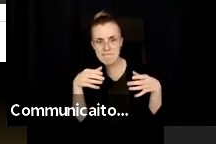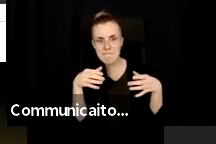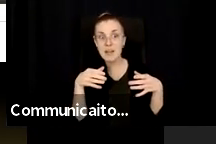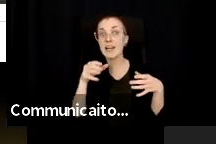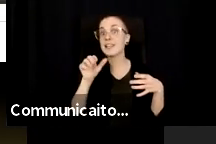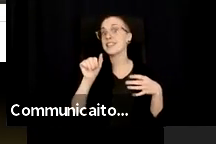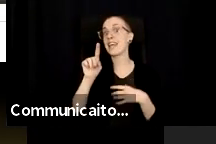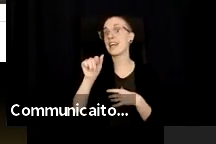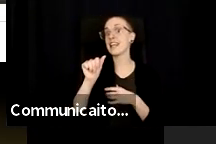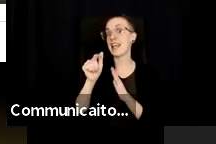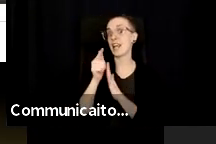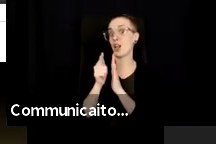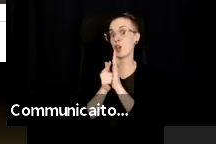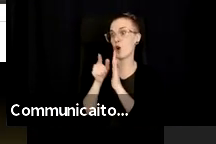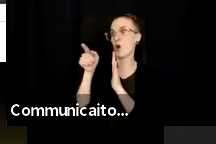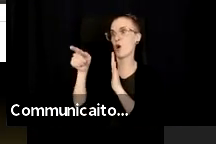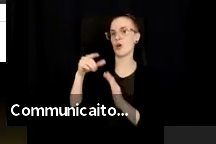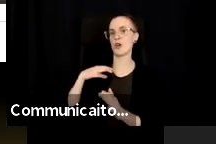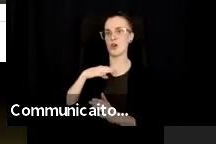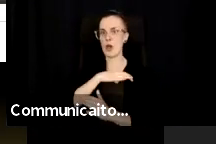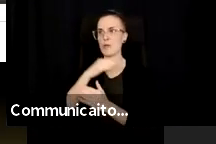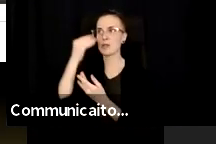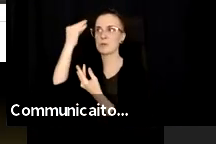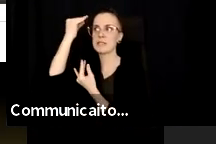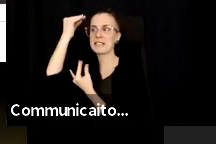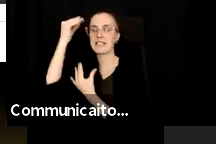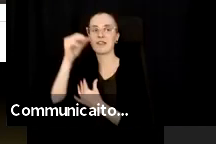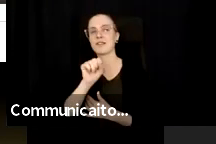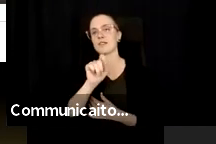Congress. Steve Bartlett,